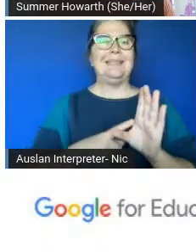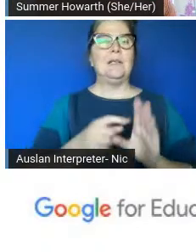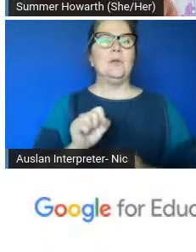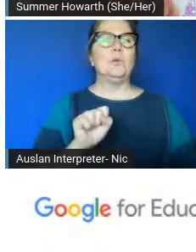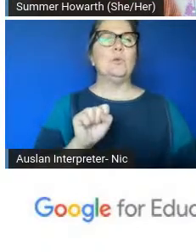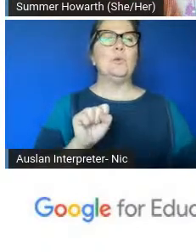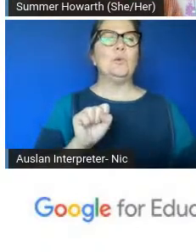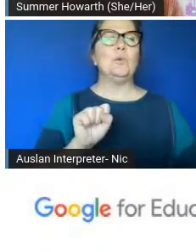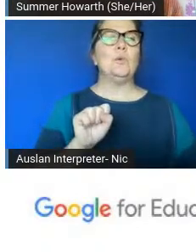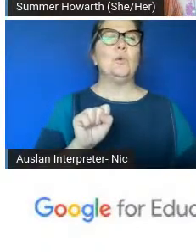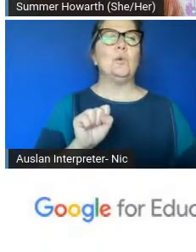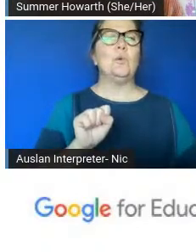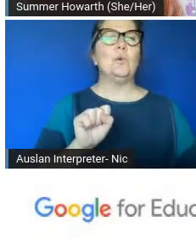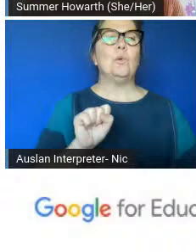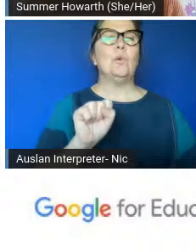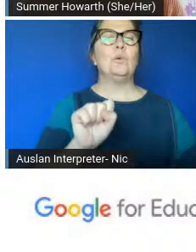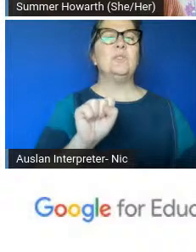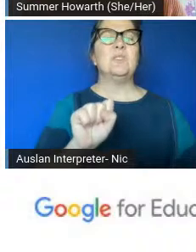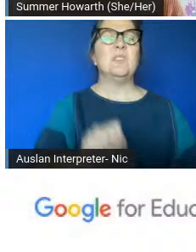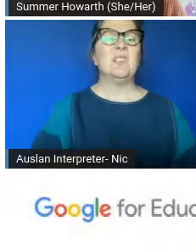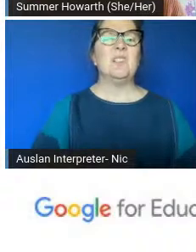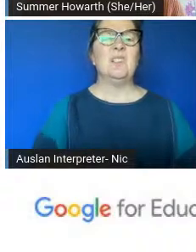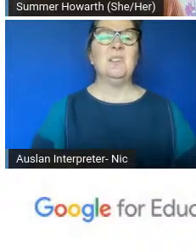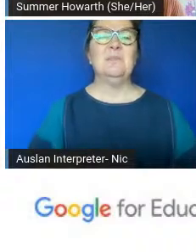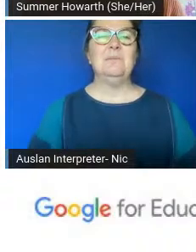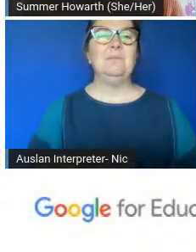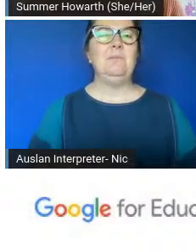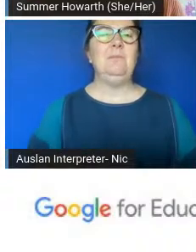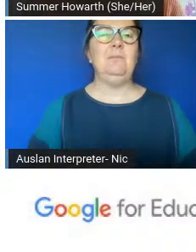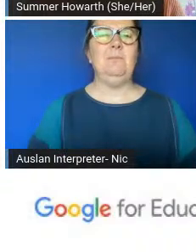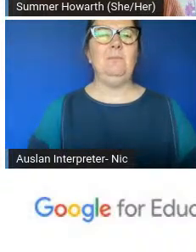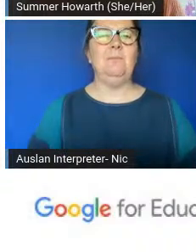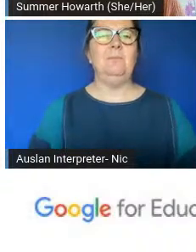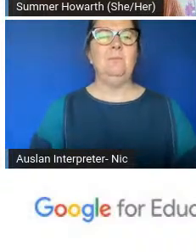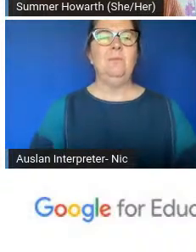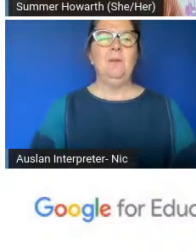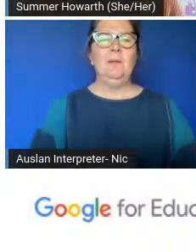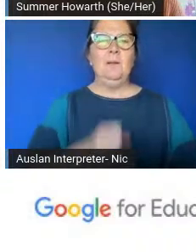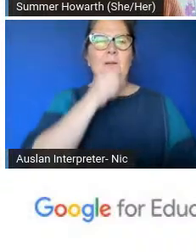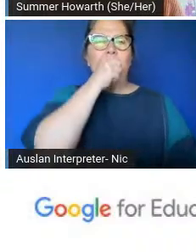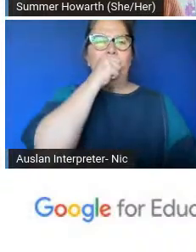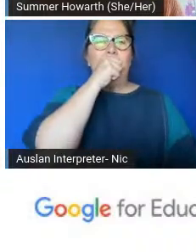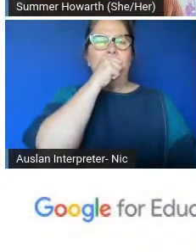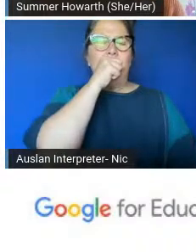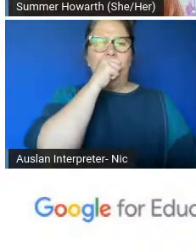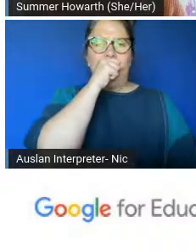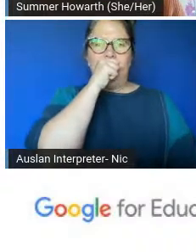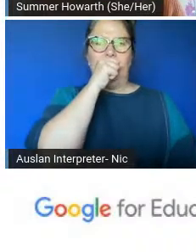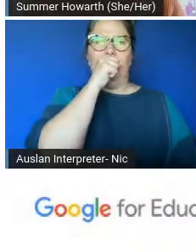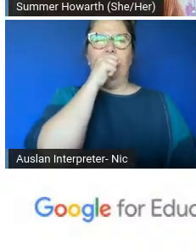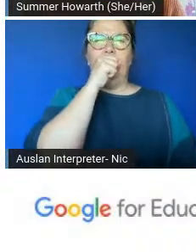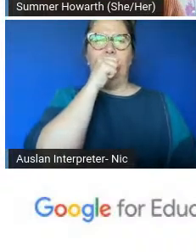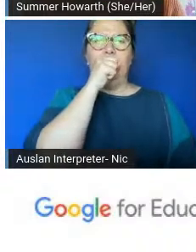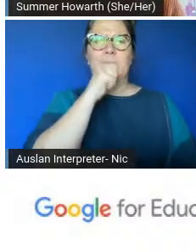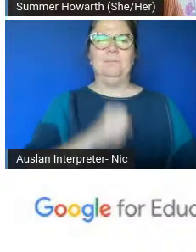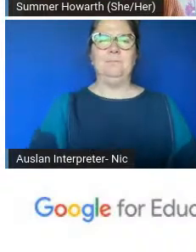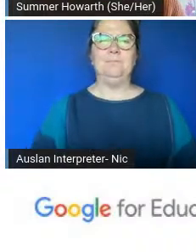there is the option up here, which is actually hidden at first, is to see,